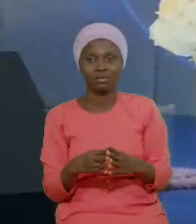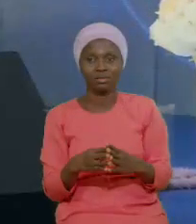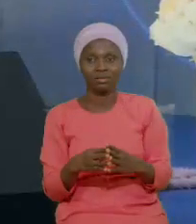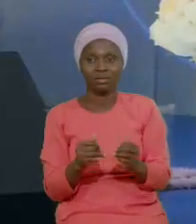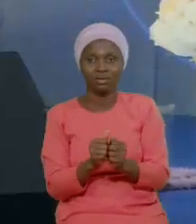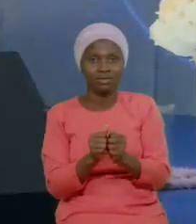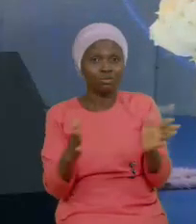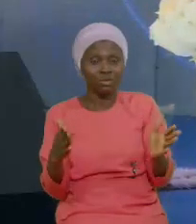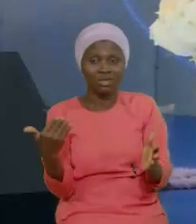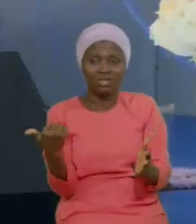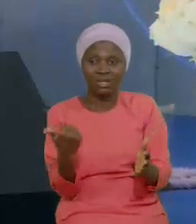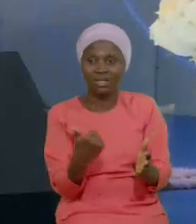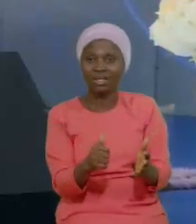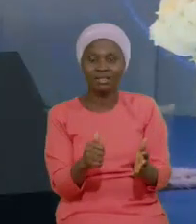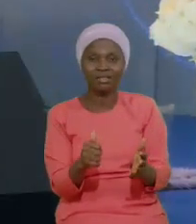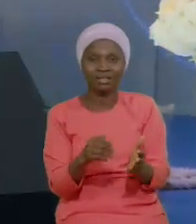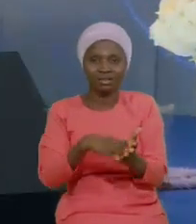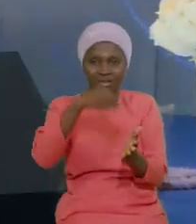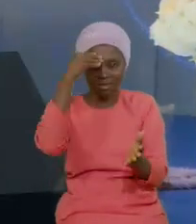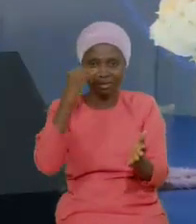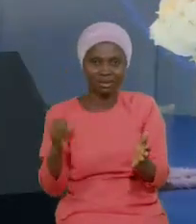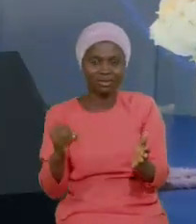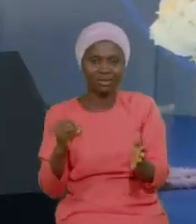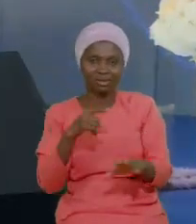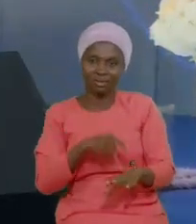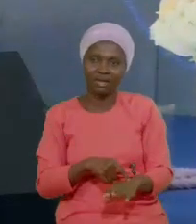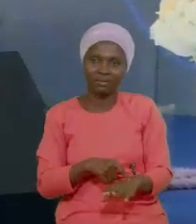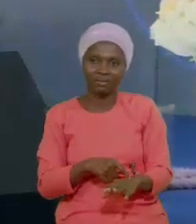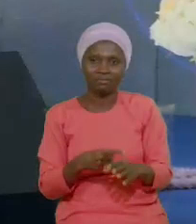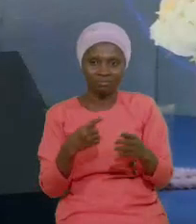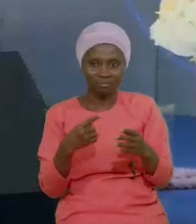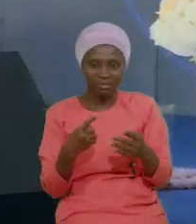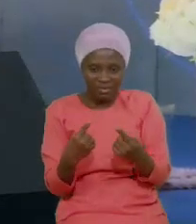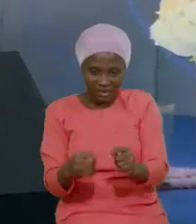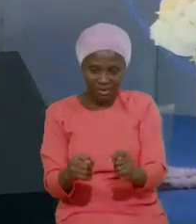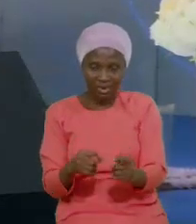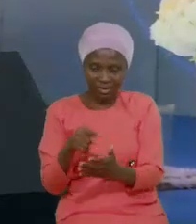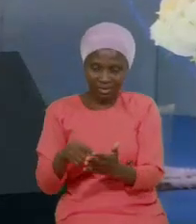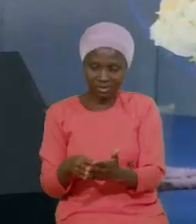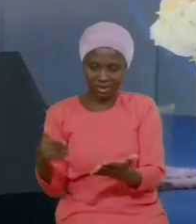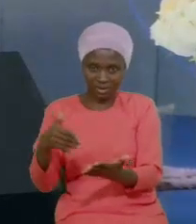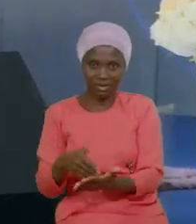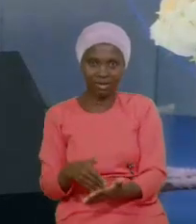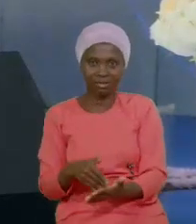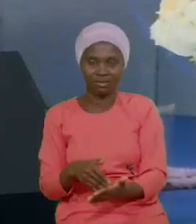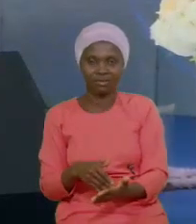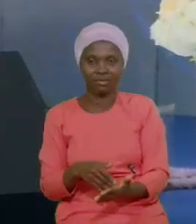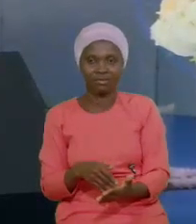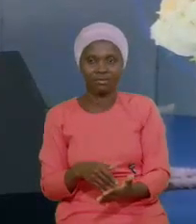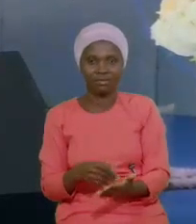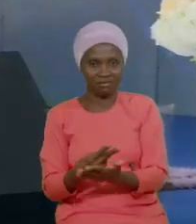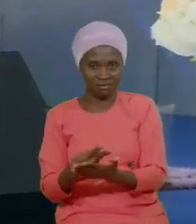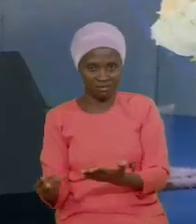any apprenticeship, he tried this again. He